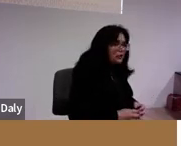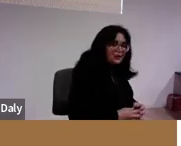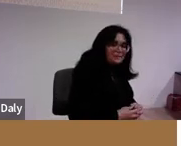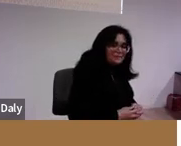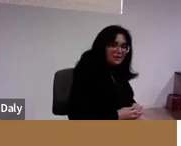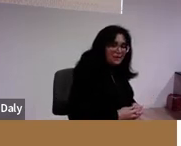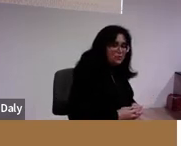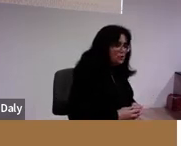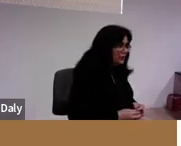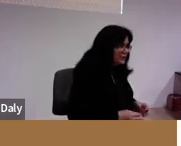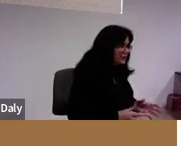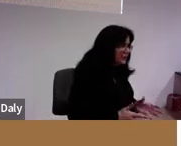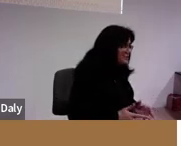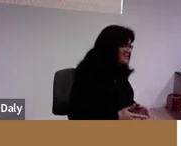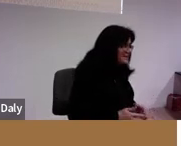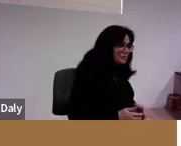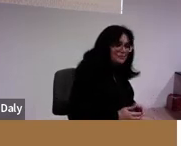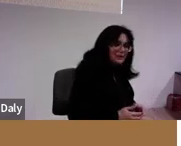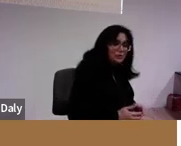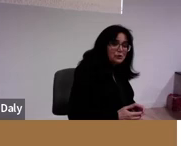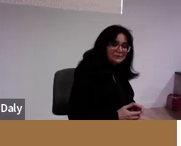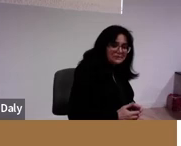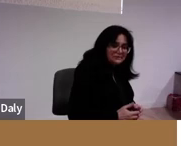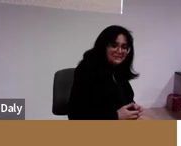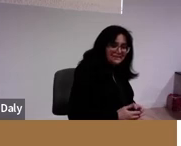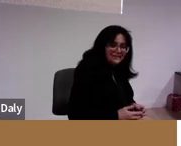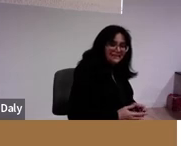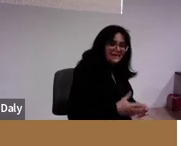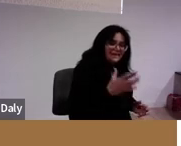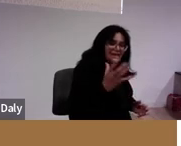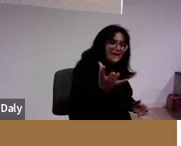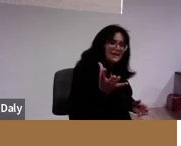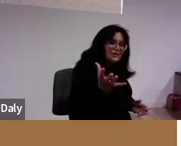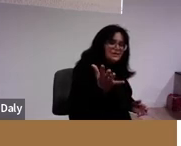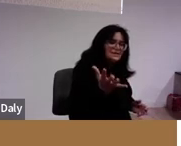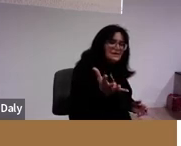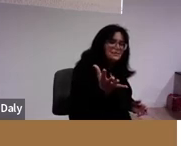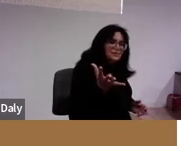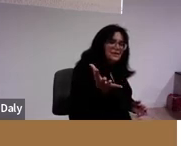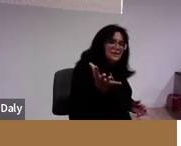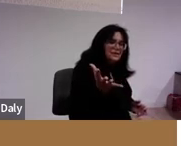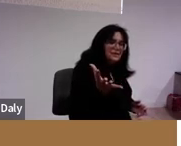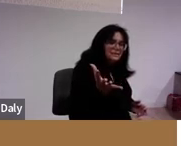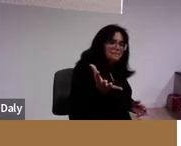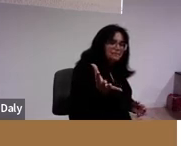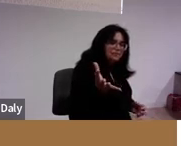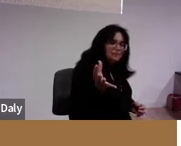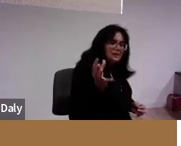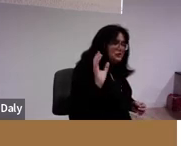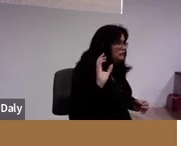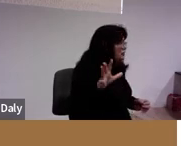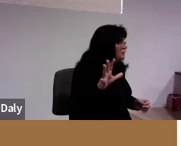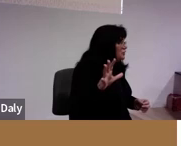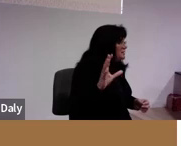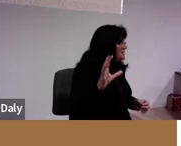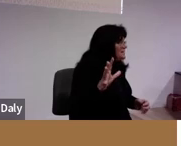upon a time, he was not only my baby son, he was my little son. And this is him in kindergarten.